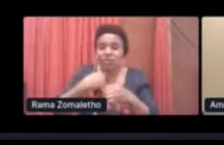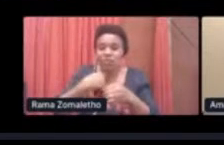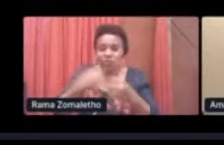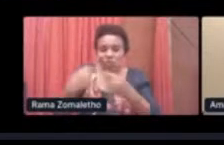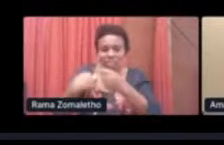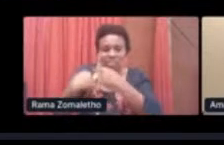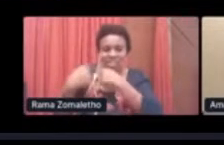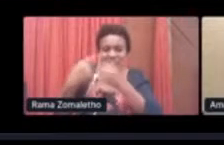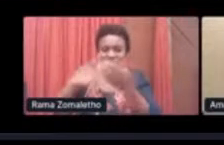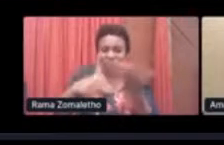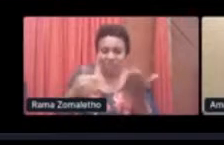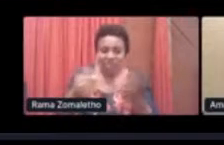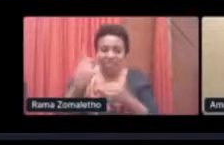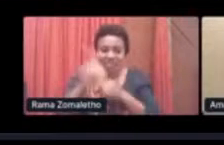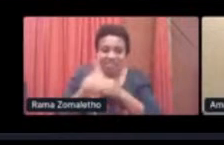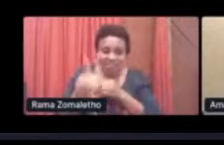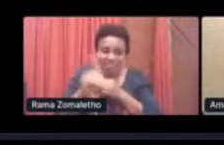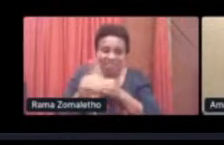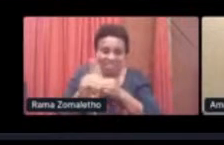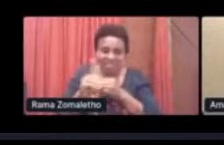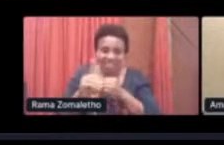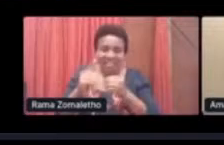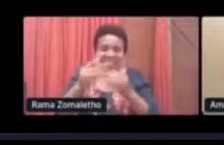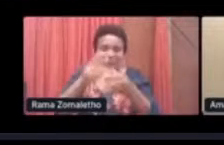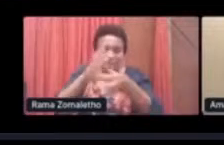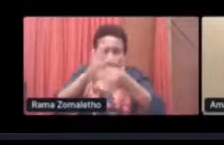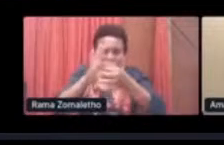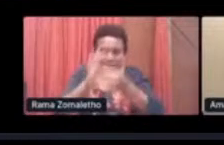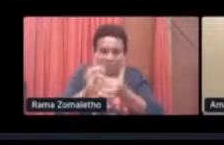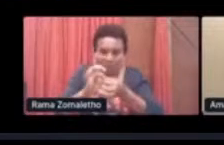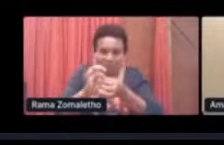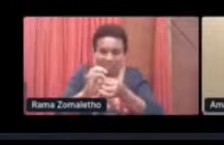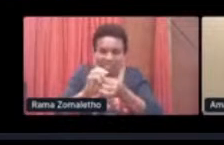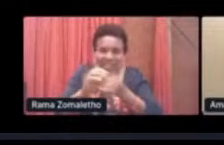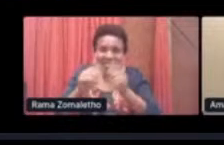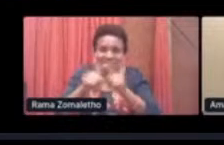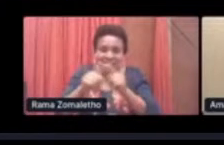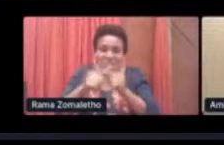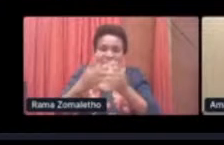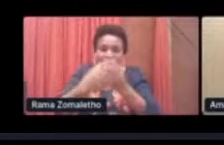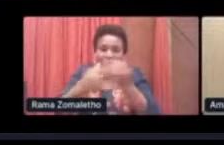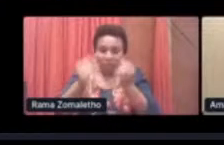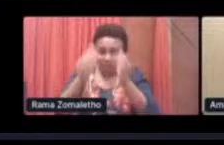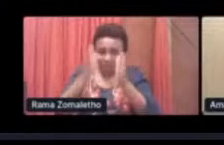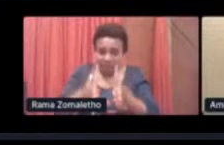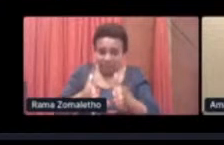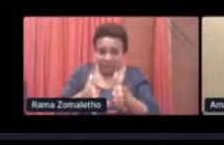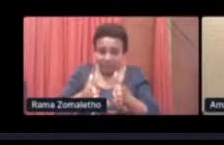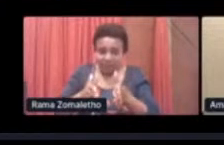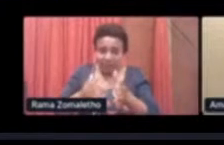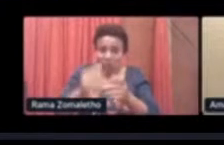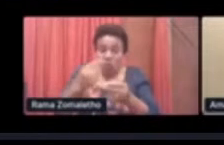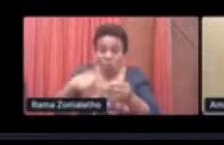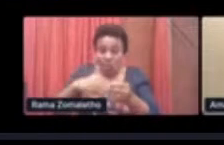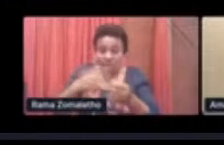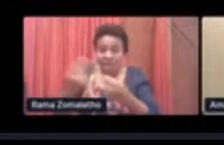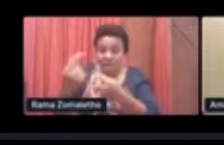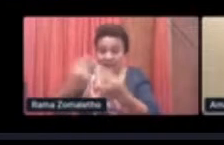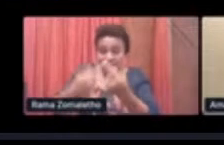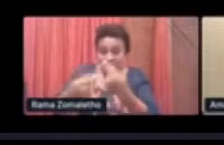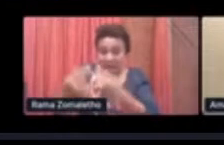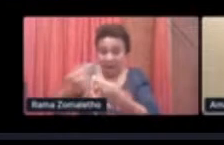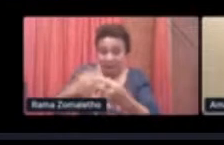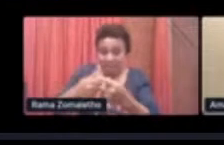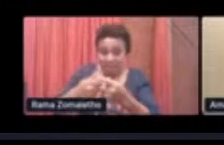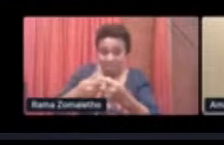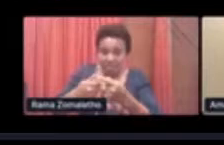the diaspora as a partner and as partner that we can link with in